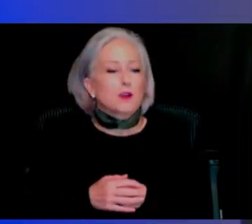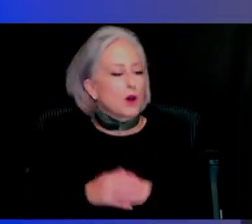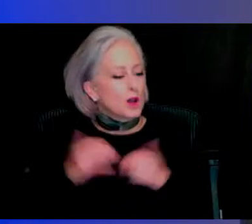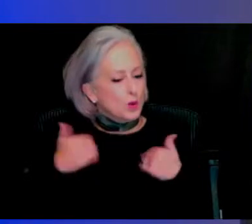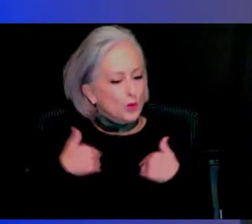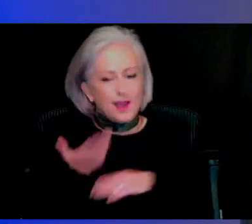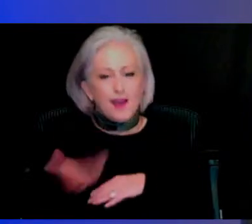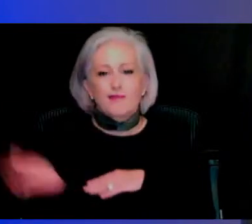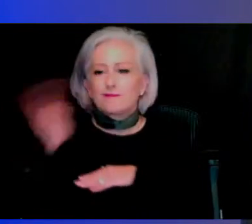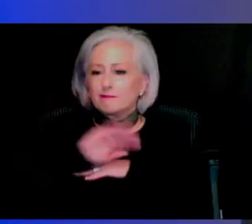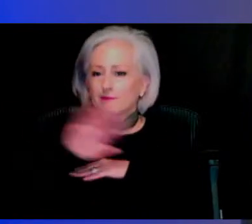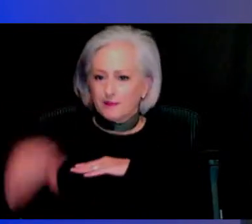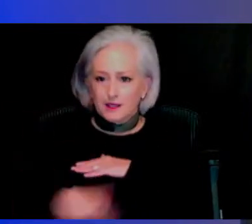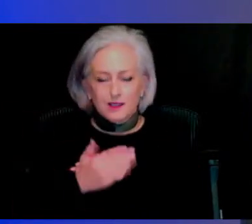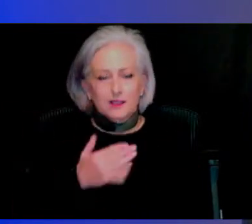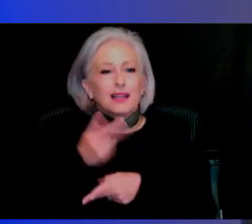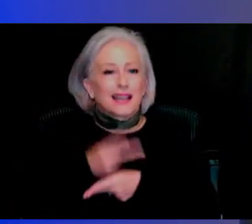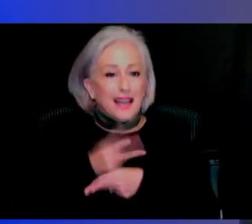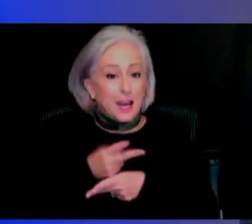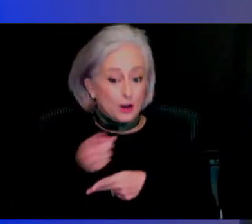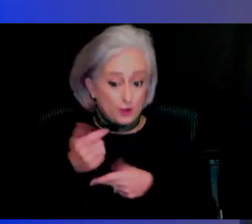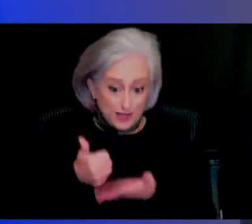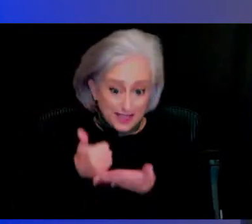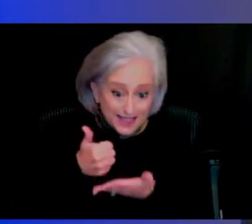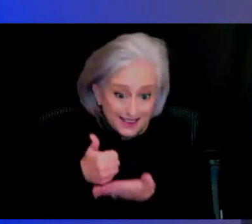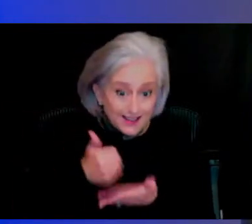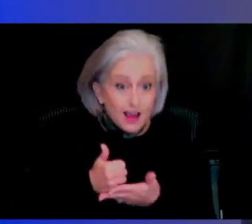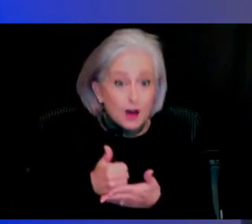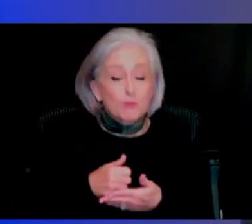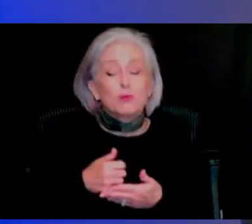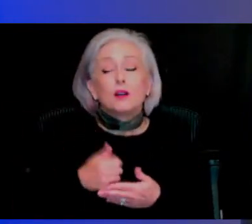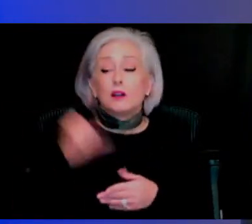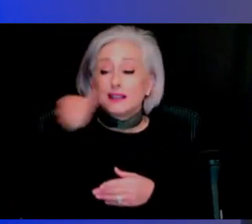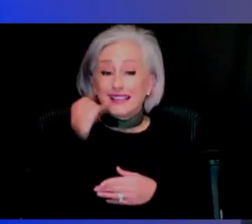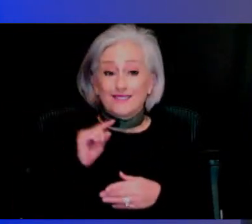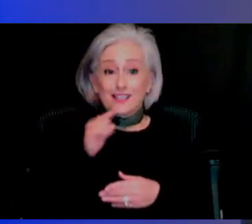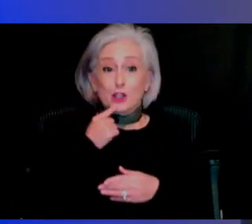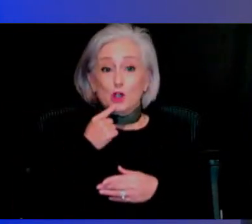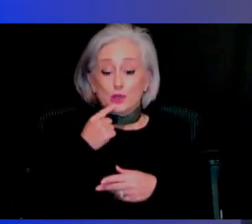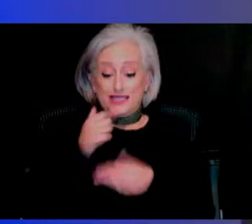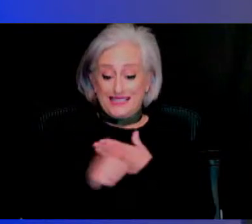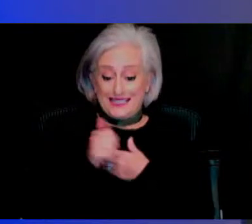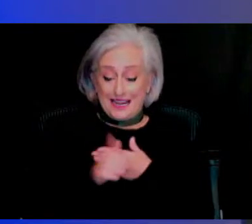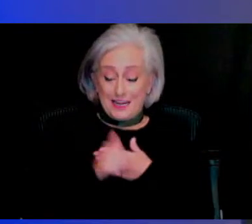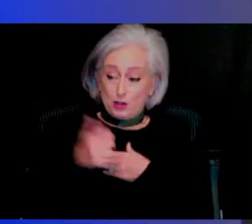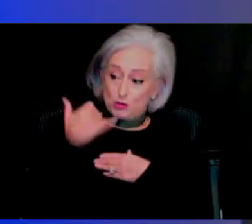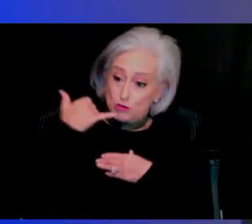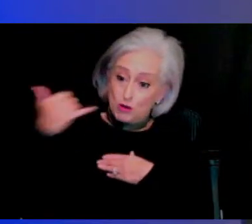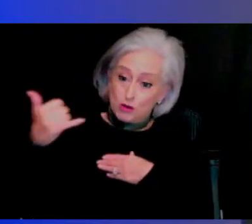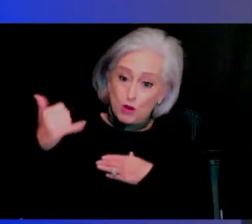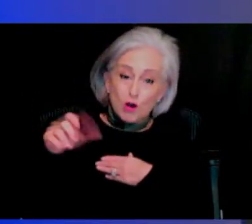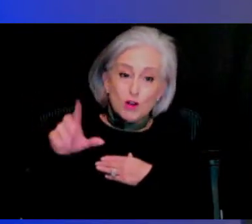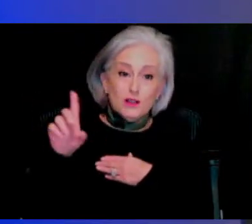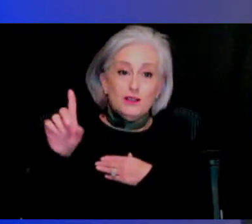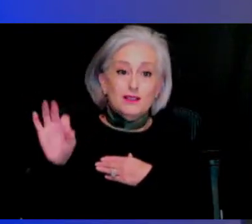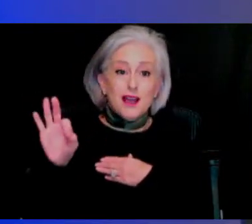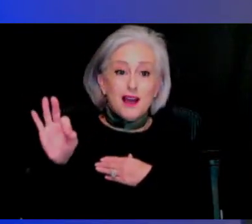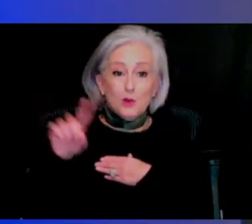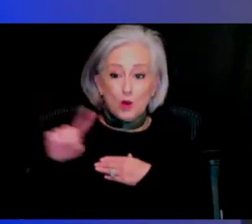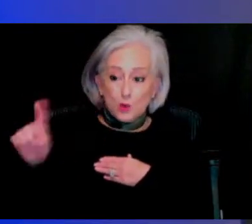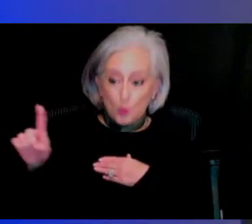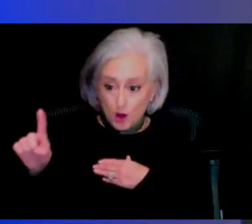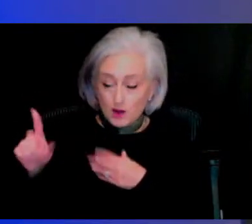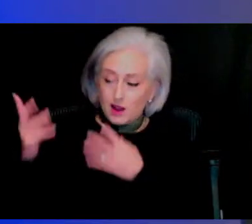or concerns, if your child's in acute danger, please call 911 and they will get them screened to our hospital and get them over to us. We can also do